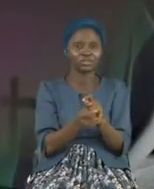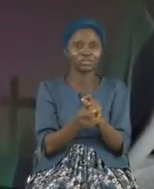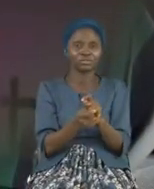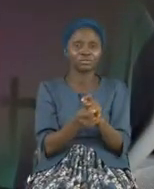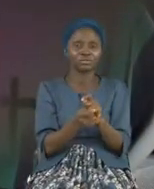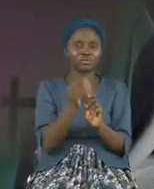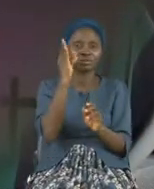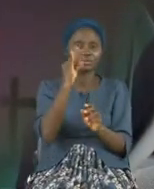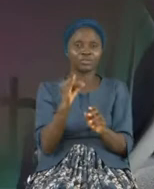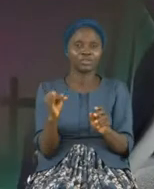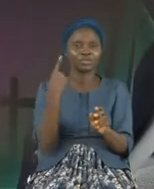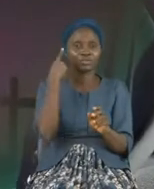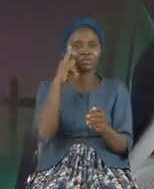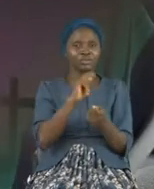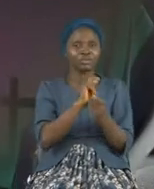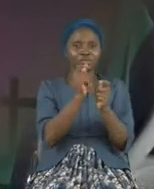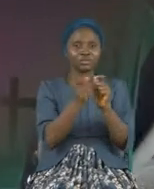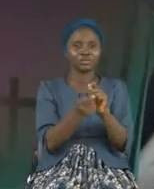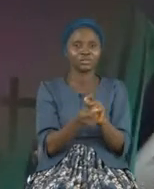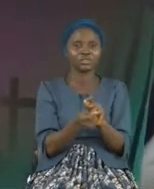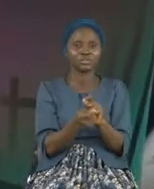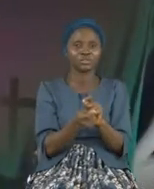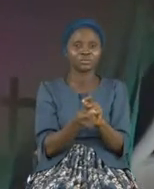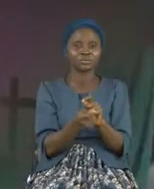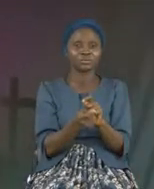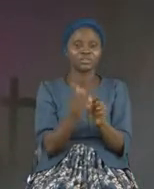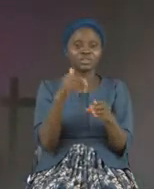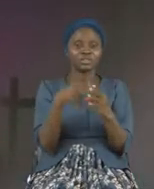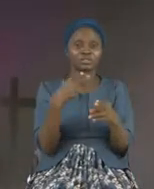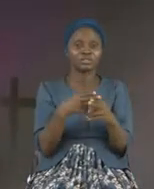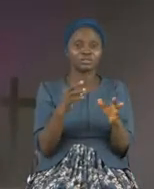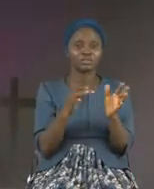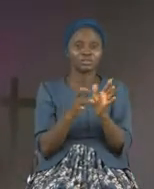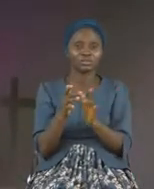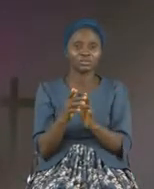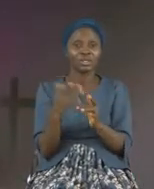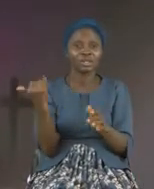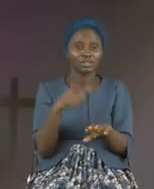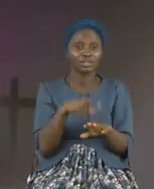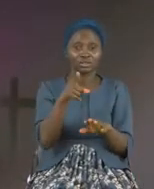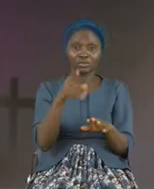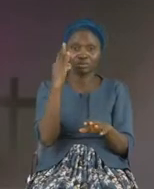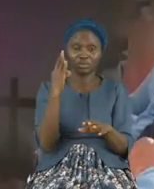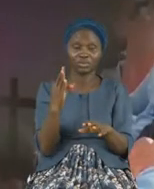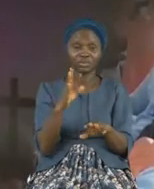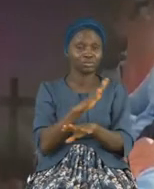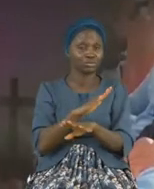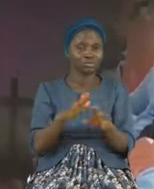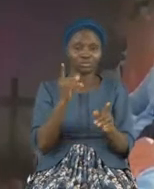for transformation. Anytime you preach, don't just preach. Preach